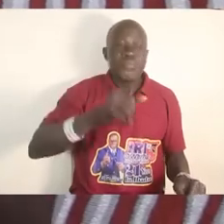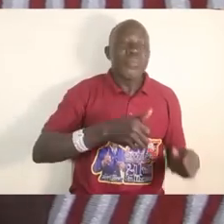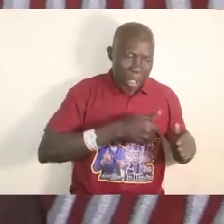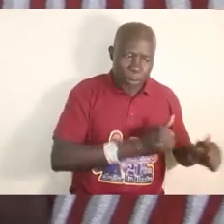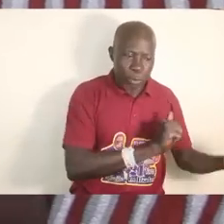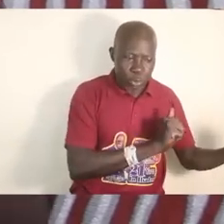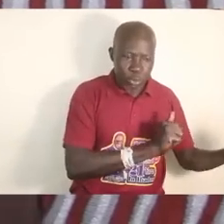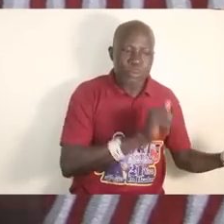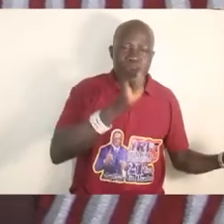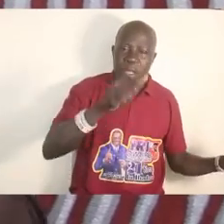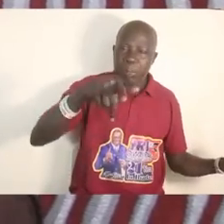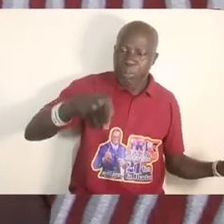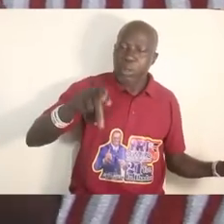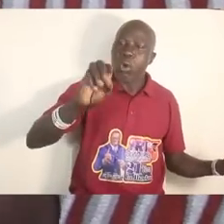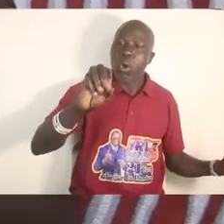Apostle.